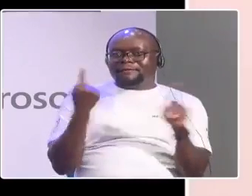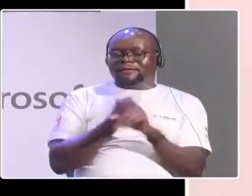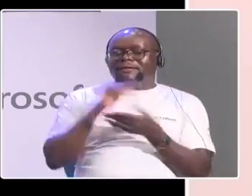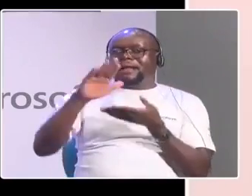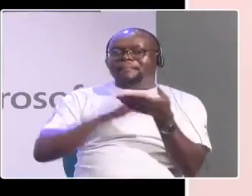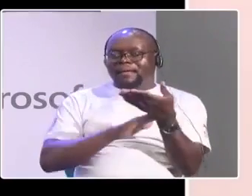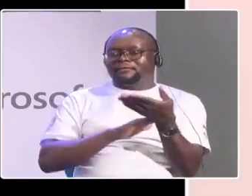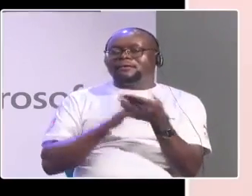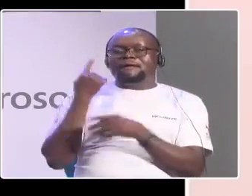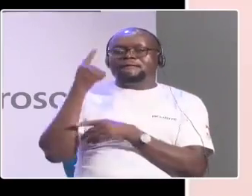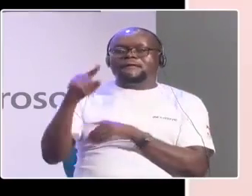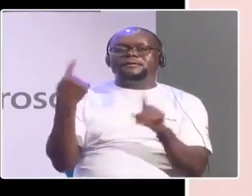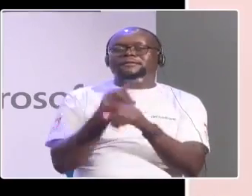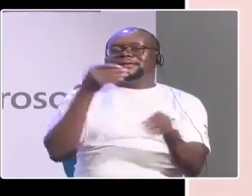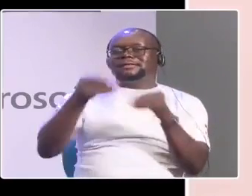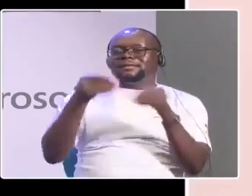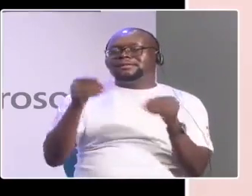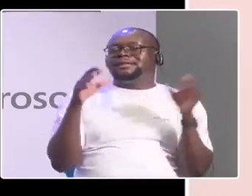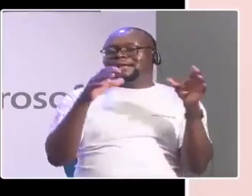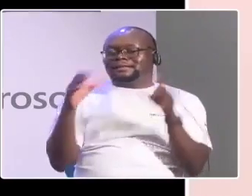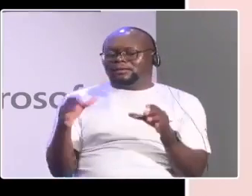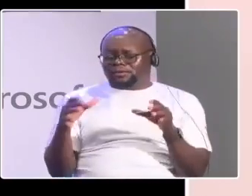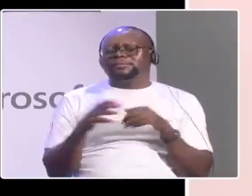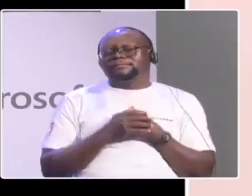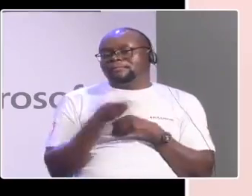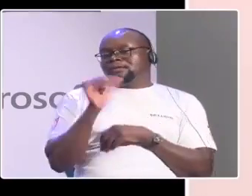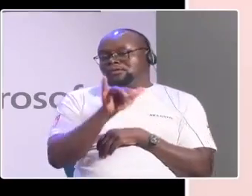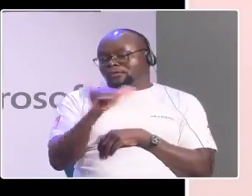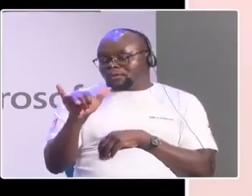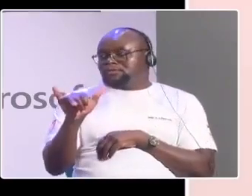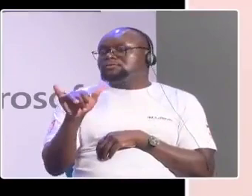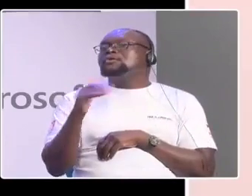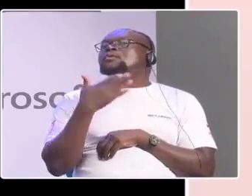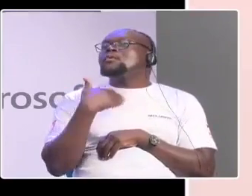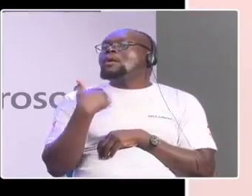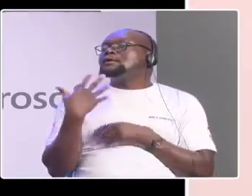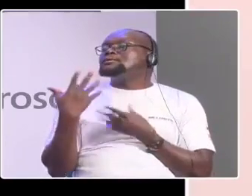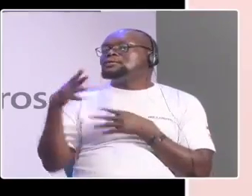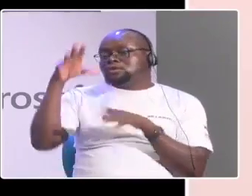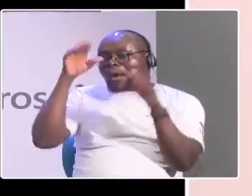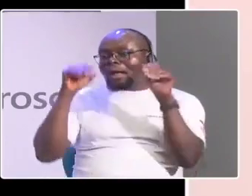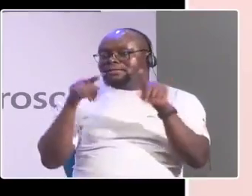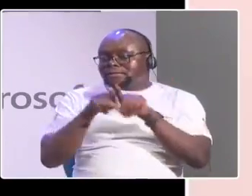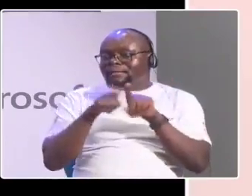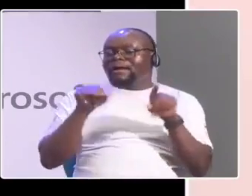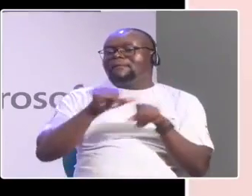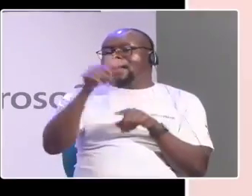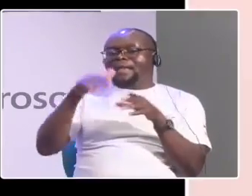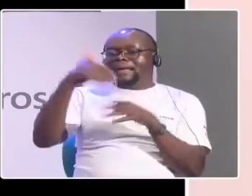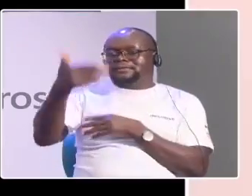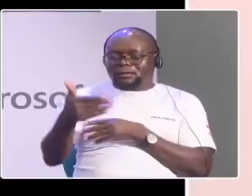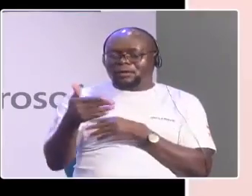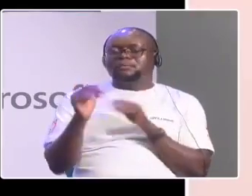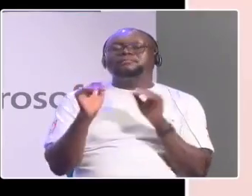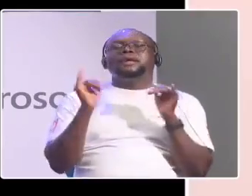pages specifically for different disability categories. So those would be definite places to go, but we also have an external facing